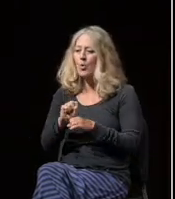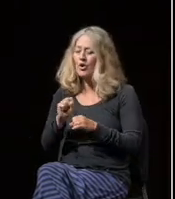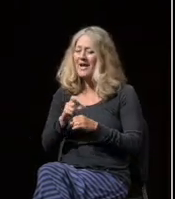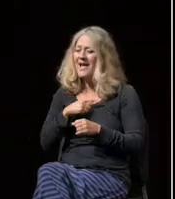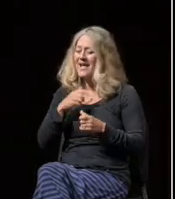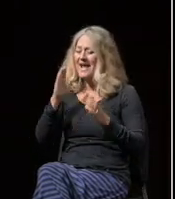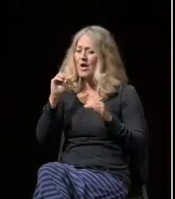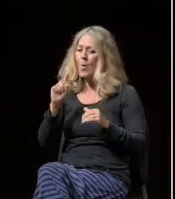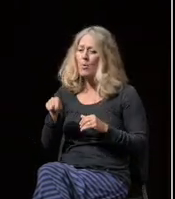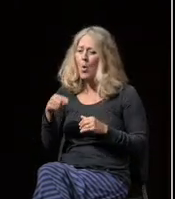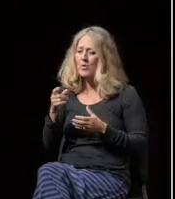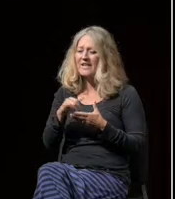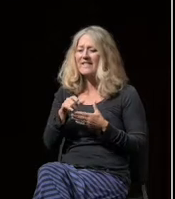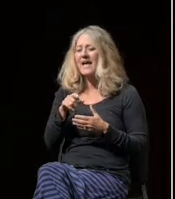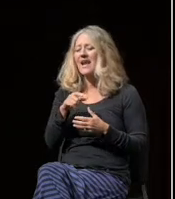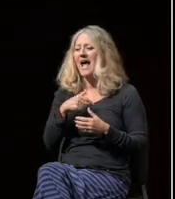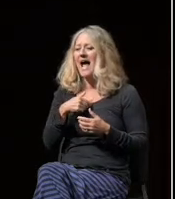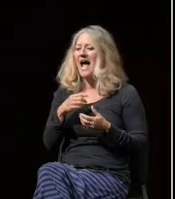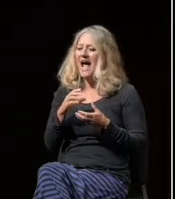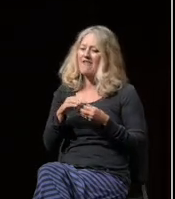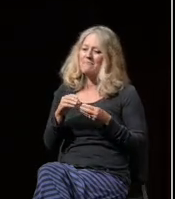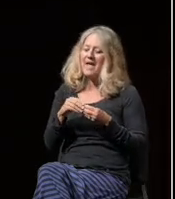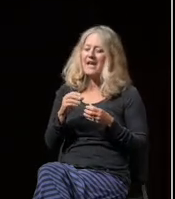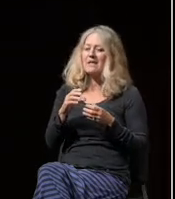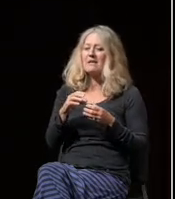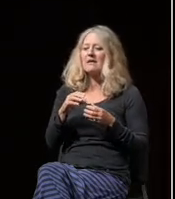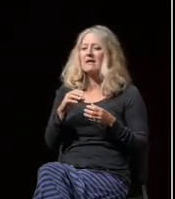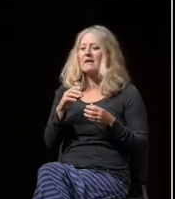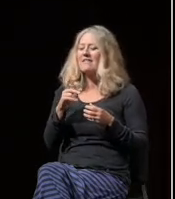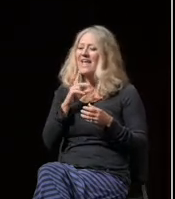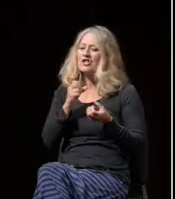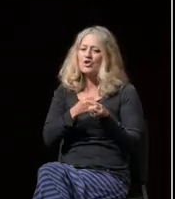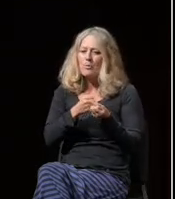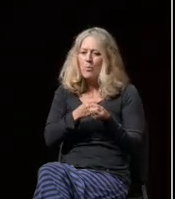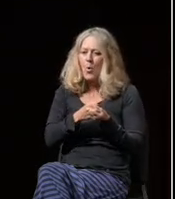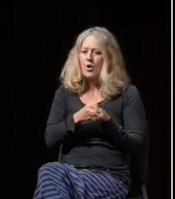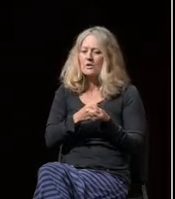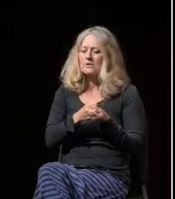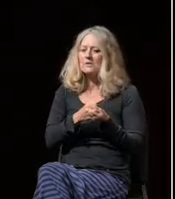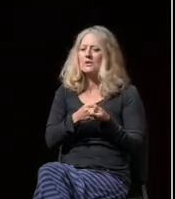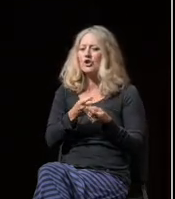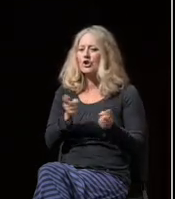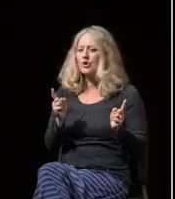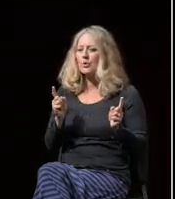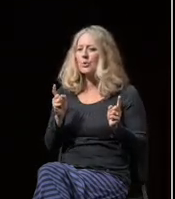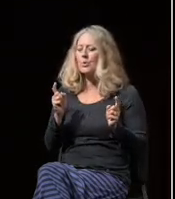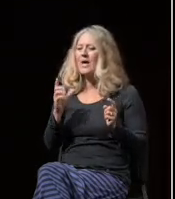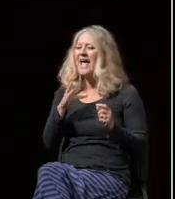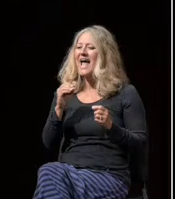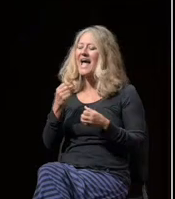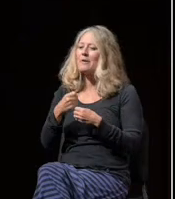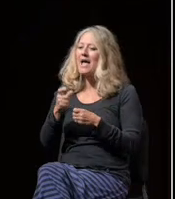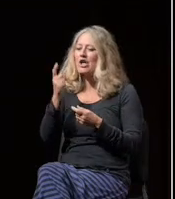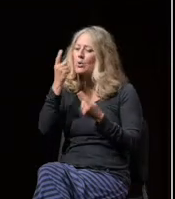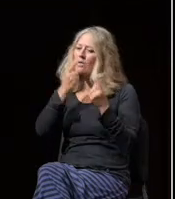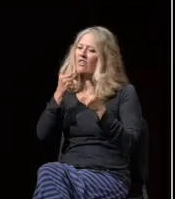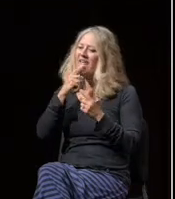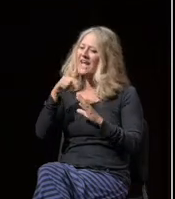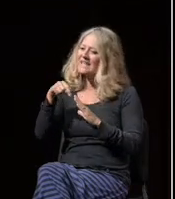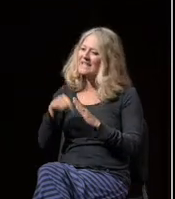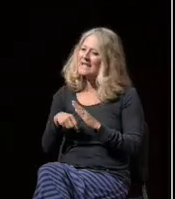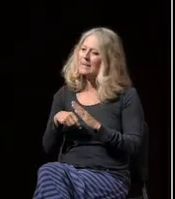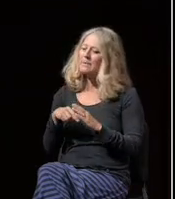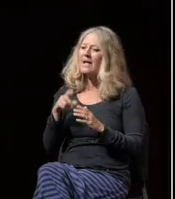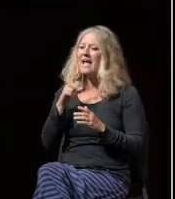that I've said comments enough that have been supportive enough, thought-provoking enough, that you